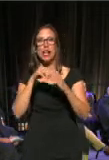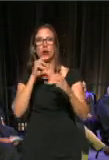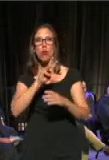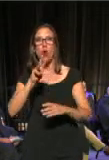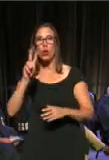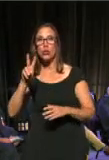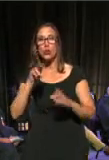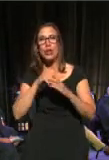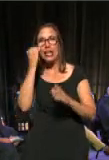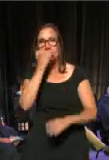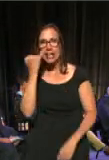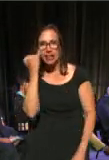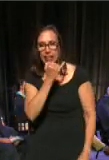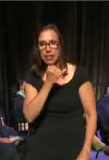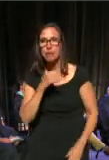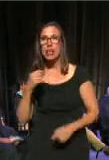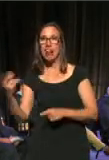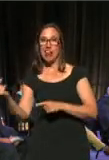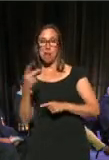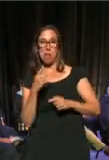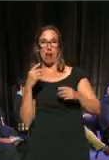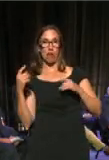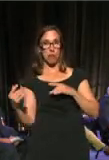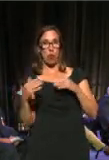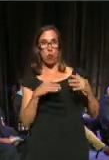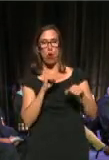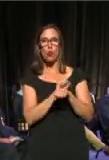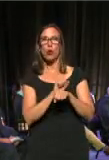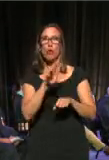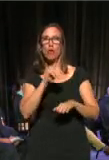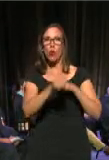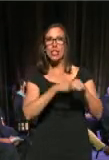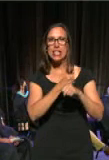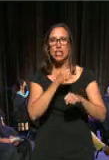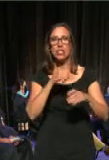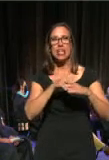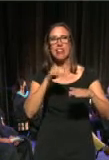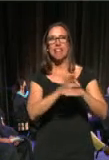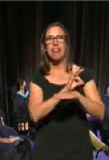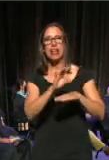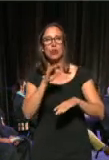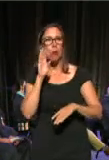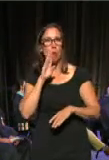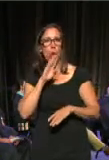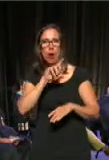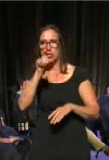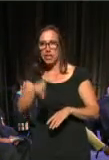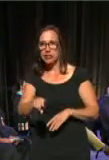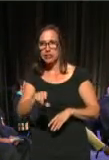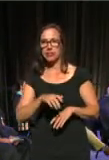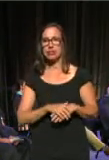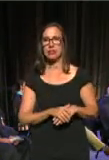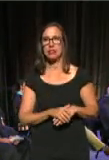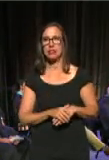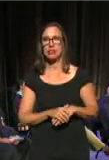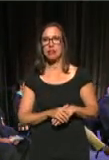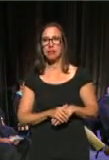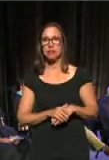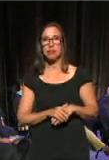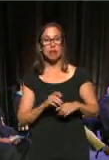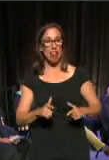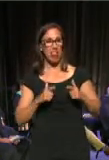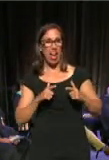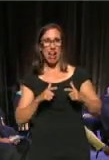Italy. He returned from the war and worked 40 years in the refineries at Beaumont, Texas. In his life, he